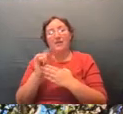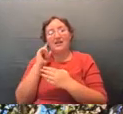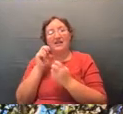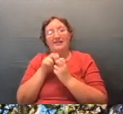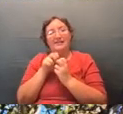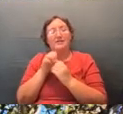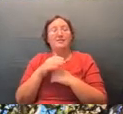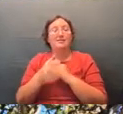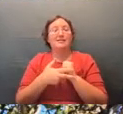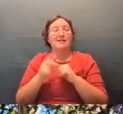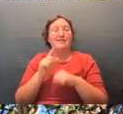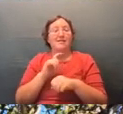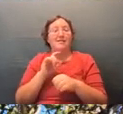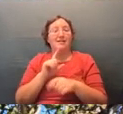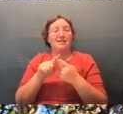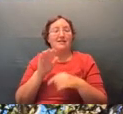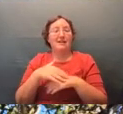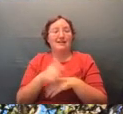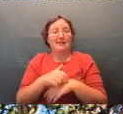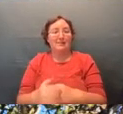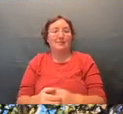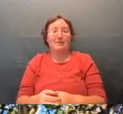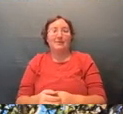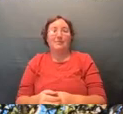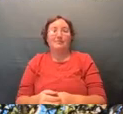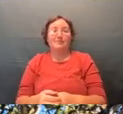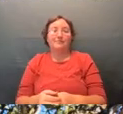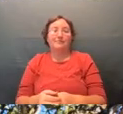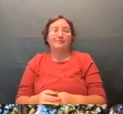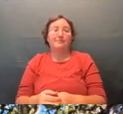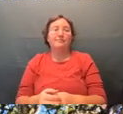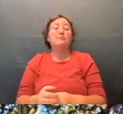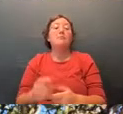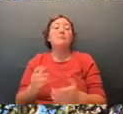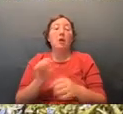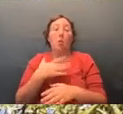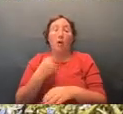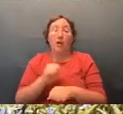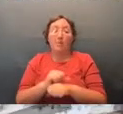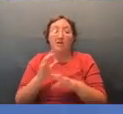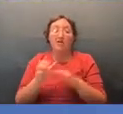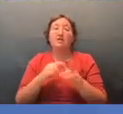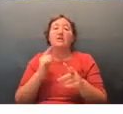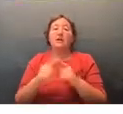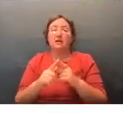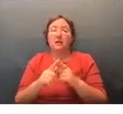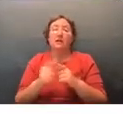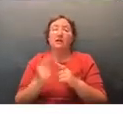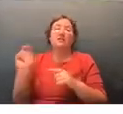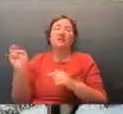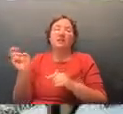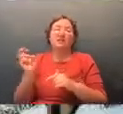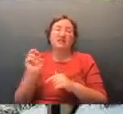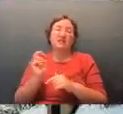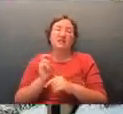that for next time. From here, from the White Mountains, we're going to start leaving the Owens Valley, and we're going to make our